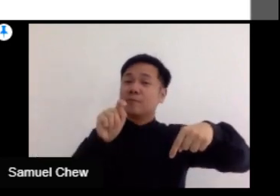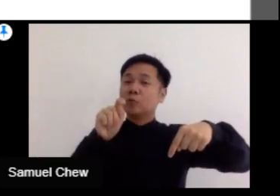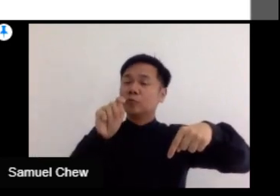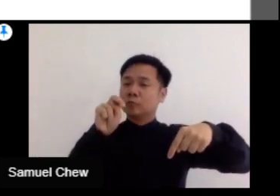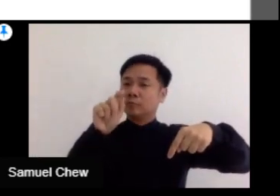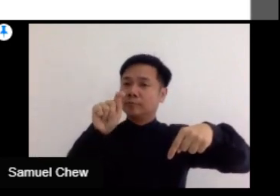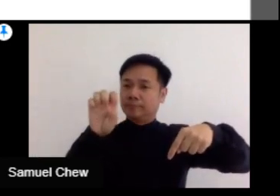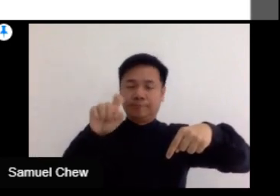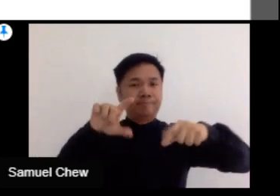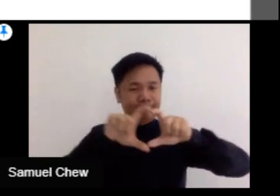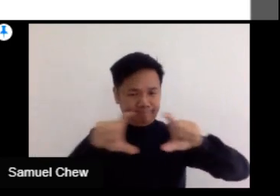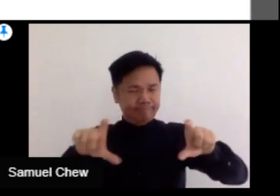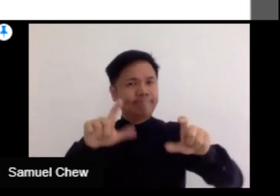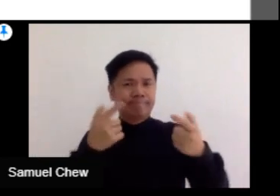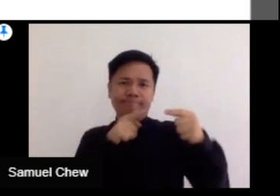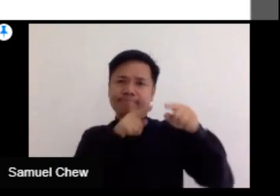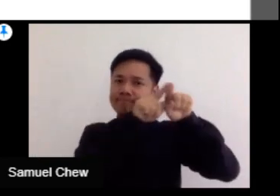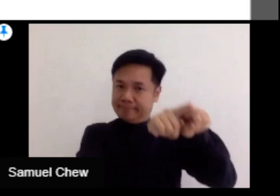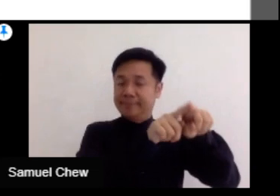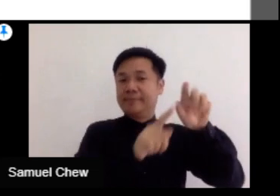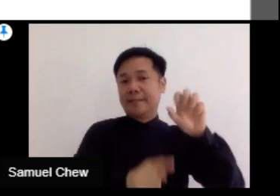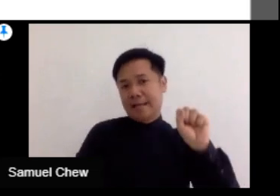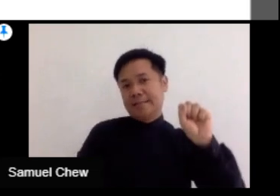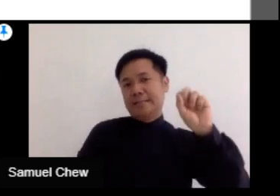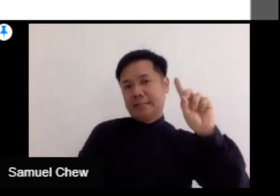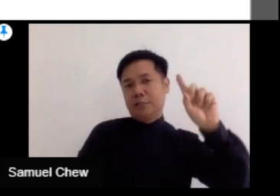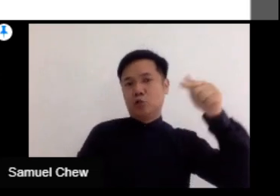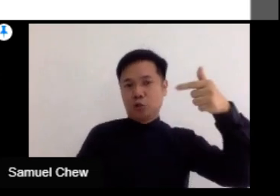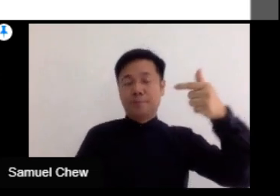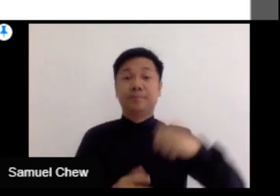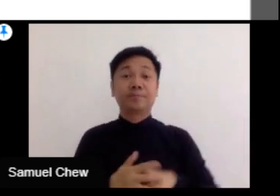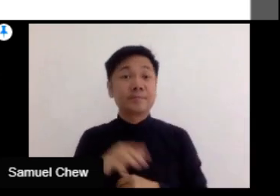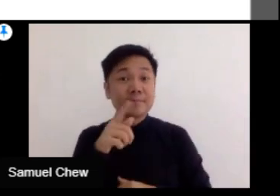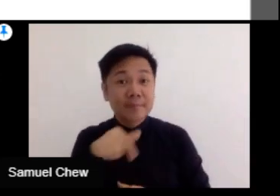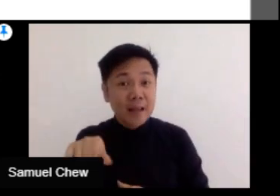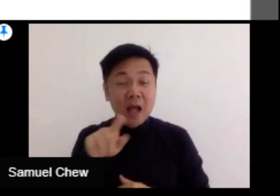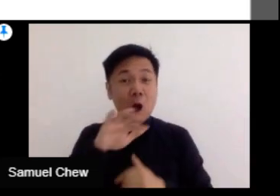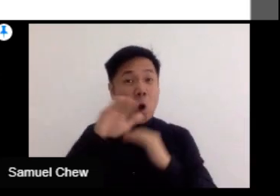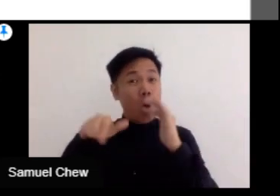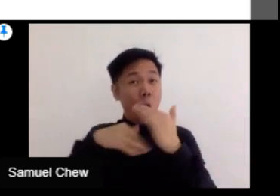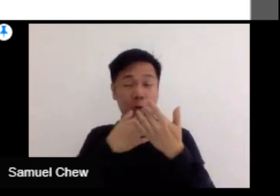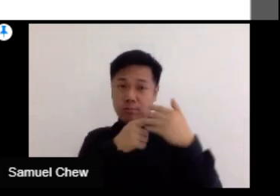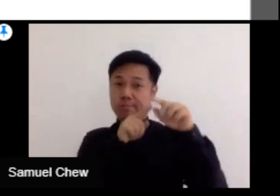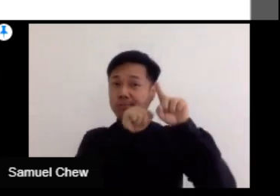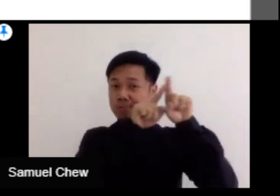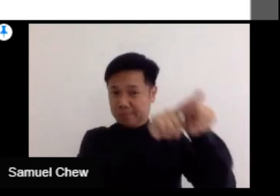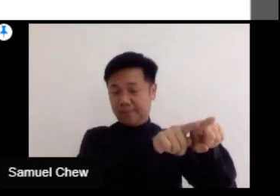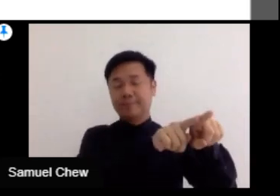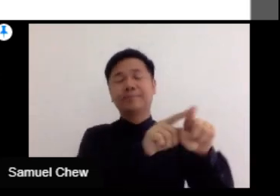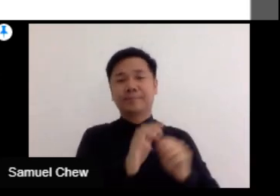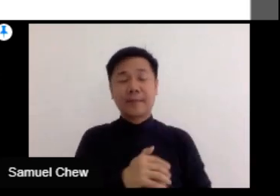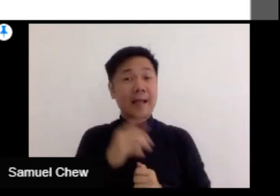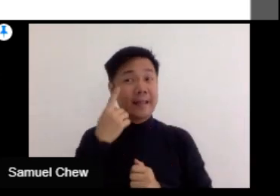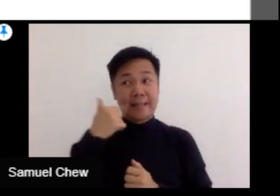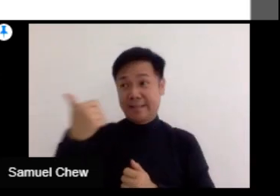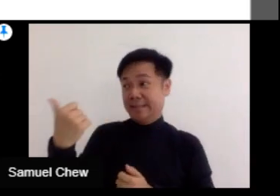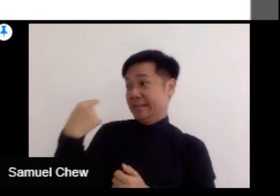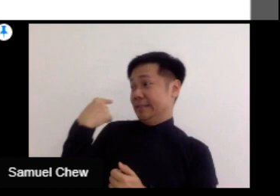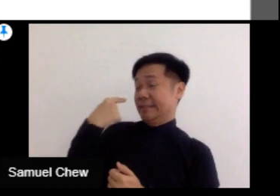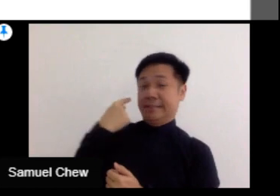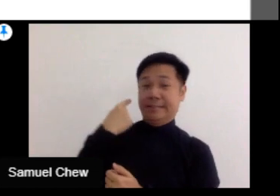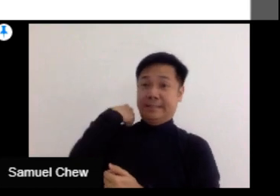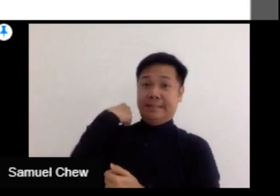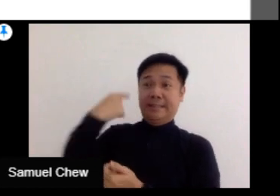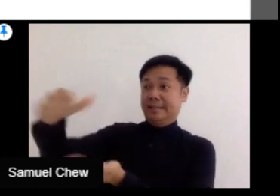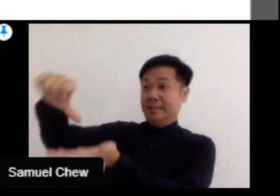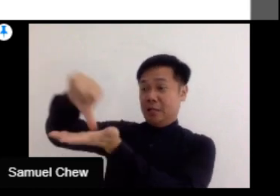the SDGs. And I think the amendments that have been made fully meet the submissions that have been made by Iran yesterday in terms of